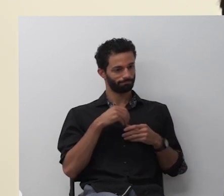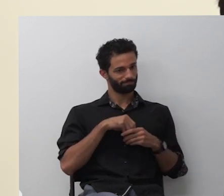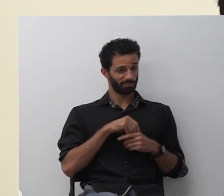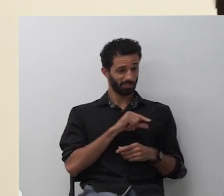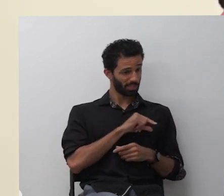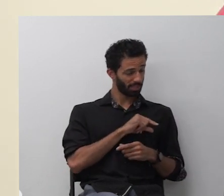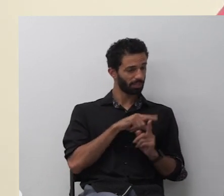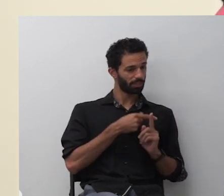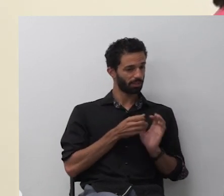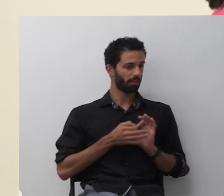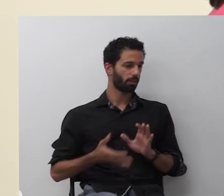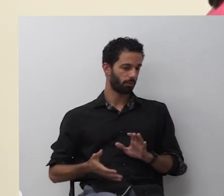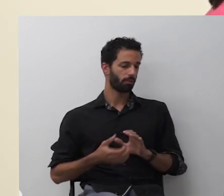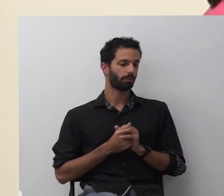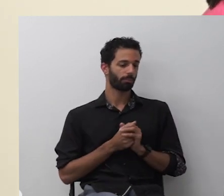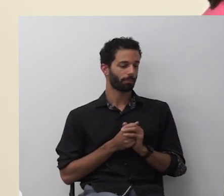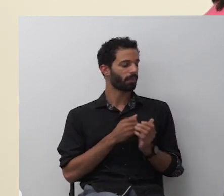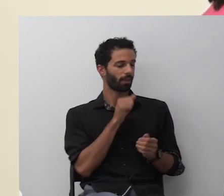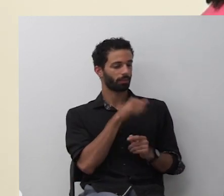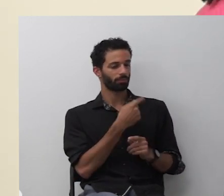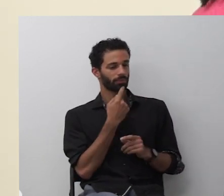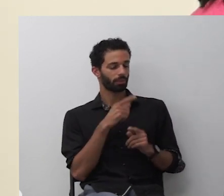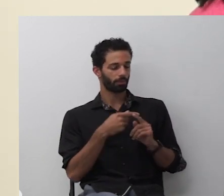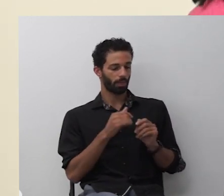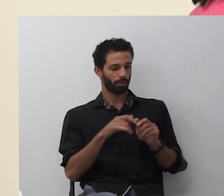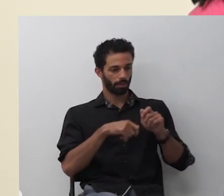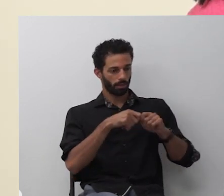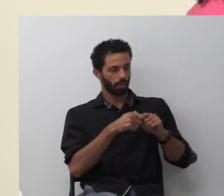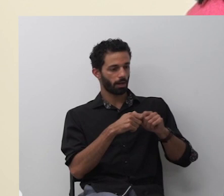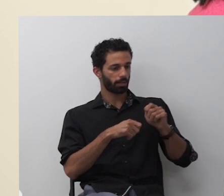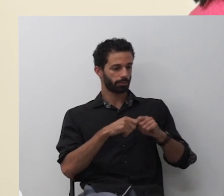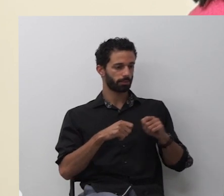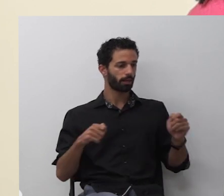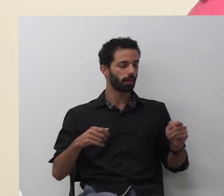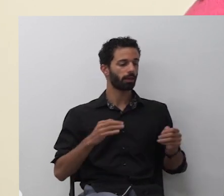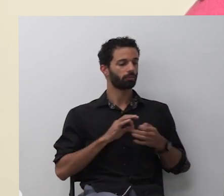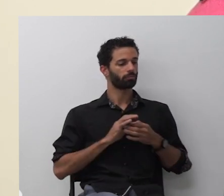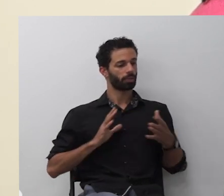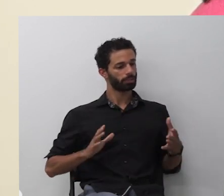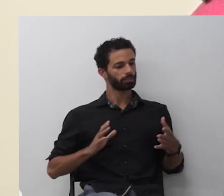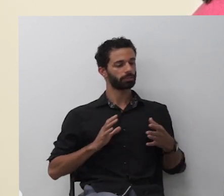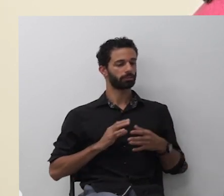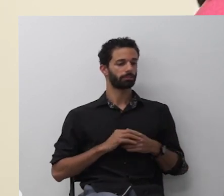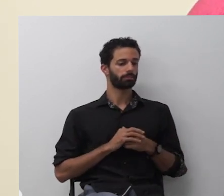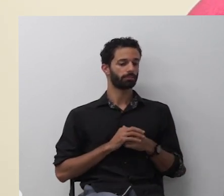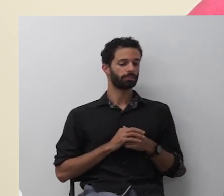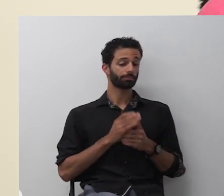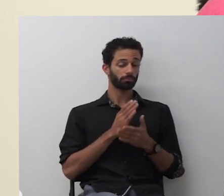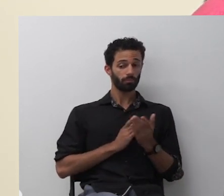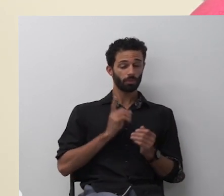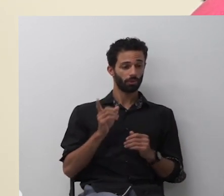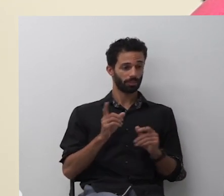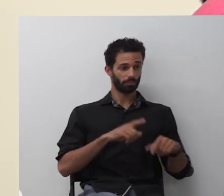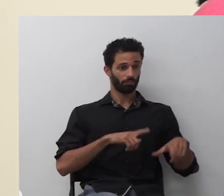it go. And I loved what you talked about with the untying and the release. So part of this framework is that we can shift